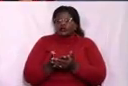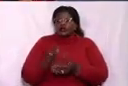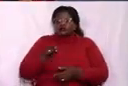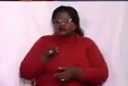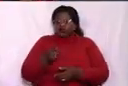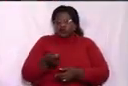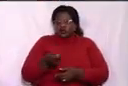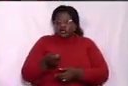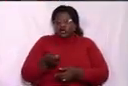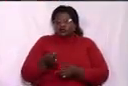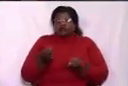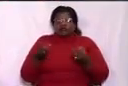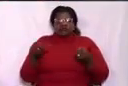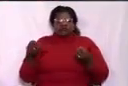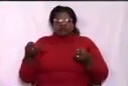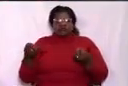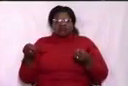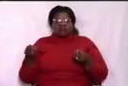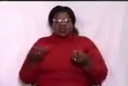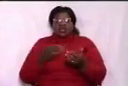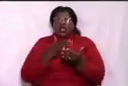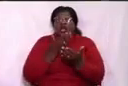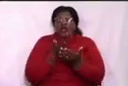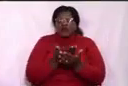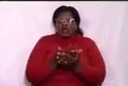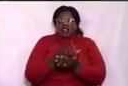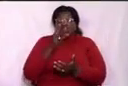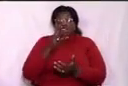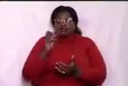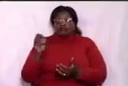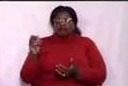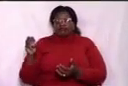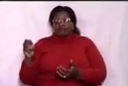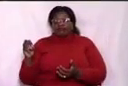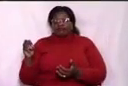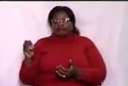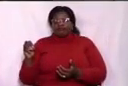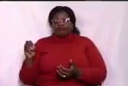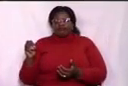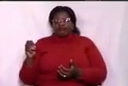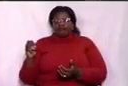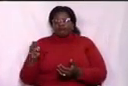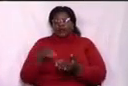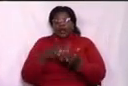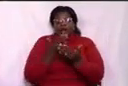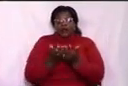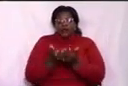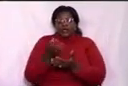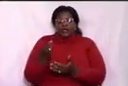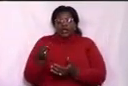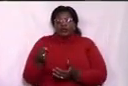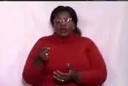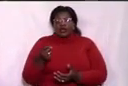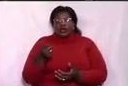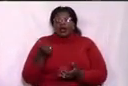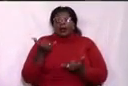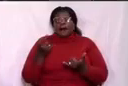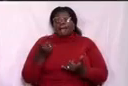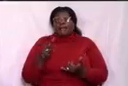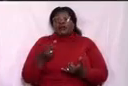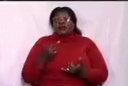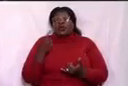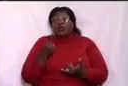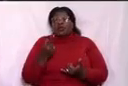huge number of applicants. There was about 300 applications, but out of those 300, we